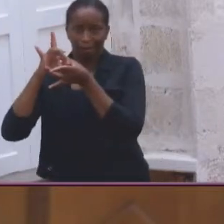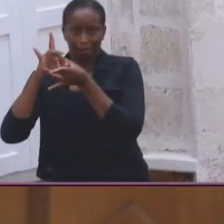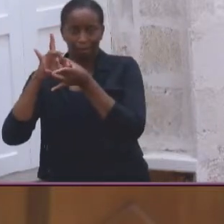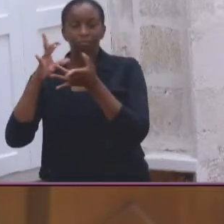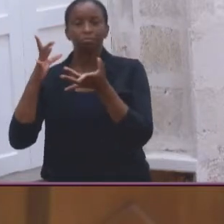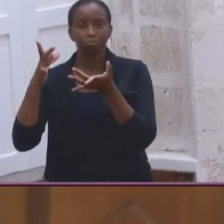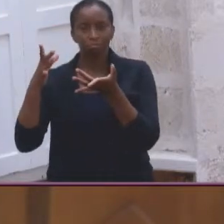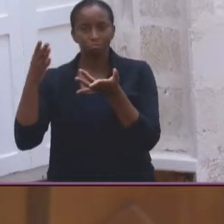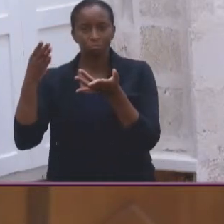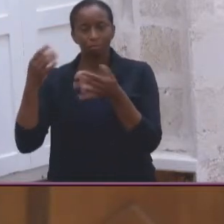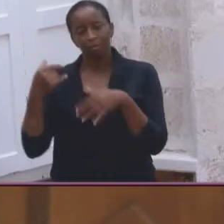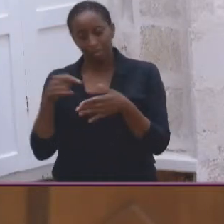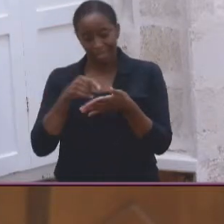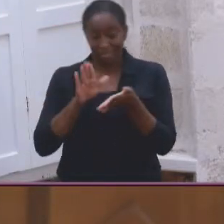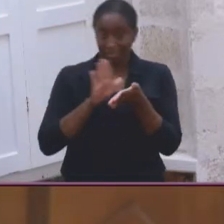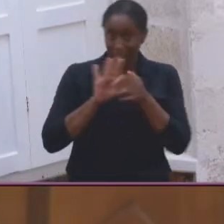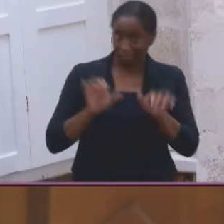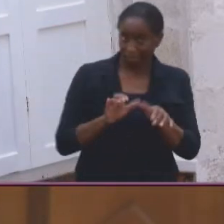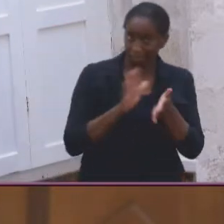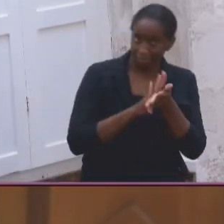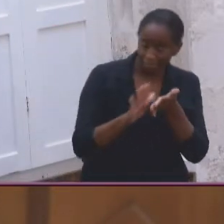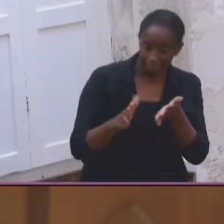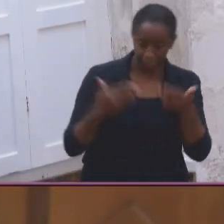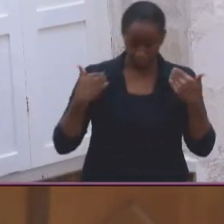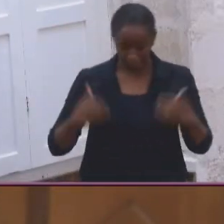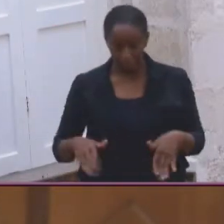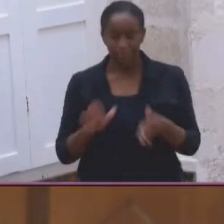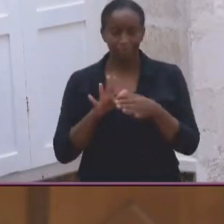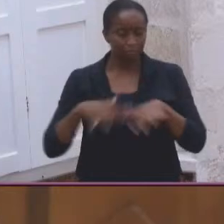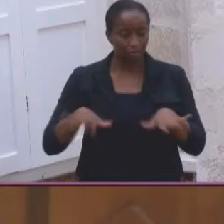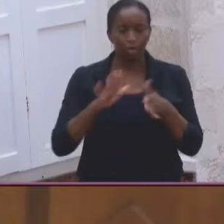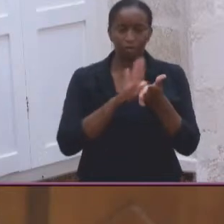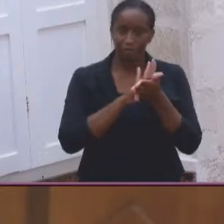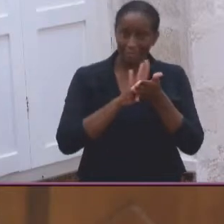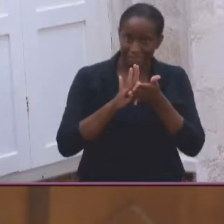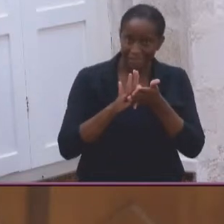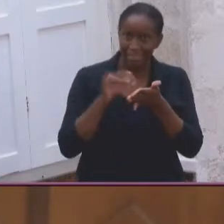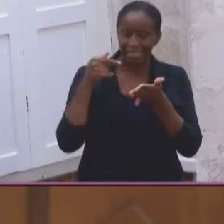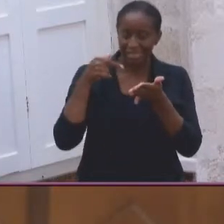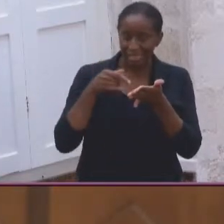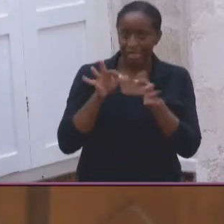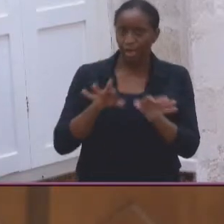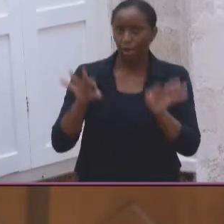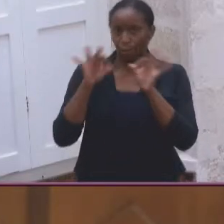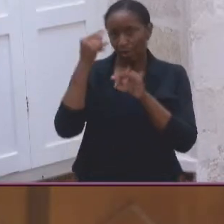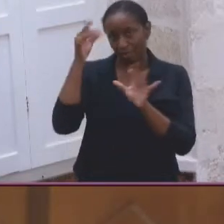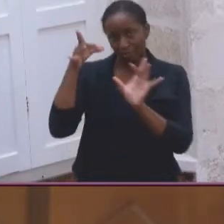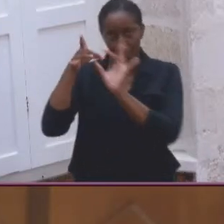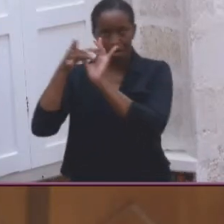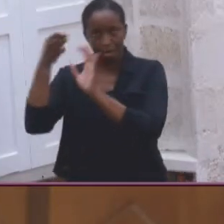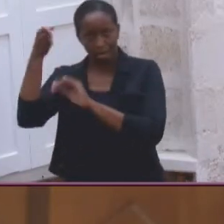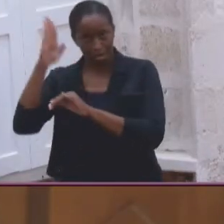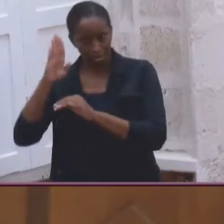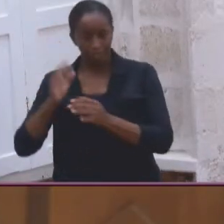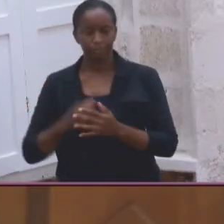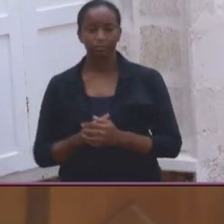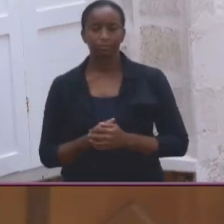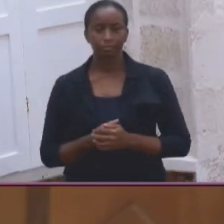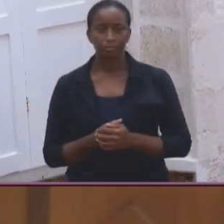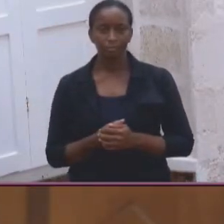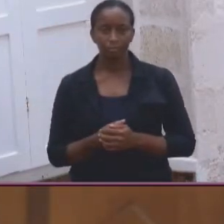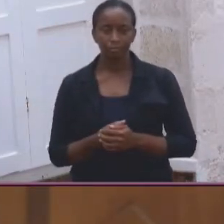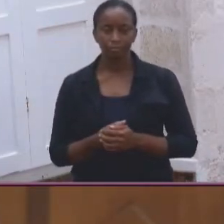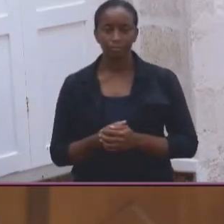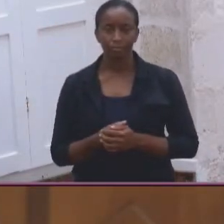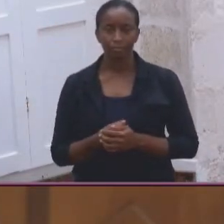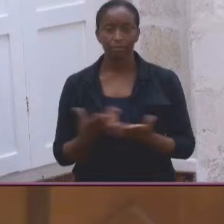a responsibility to your neighbor, the other property that is beside you. Because if you fail to keep your